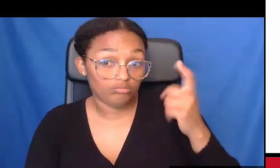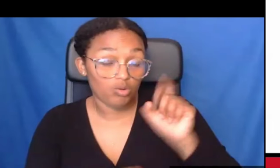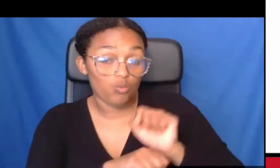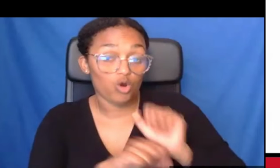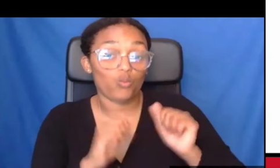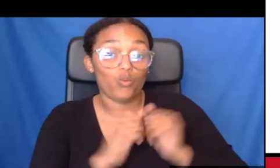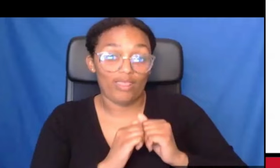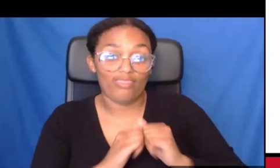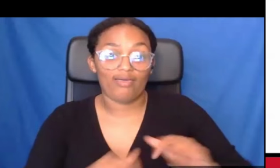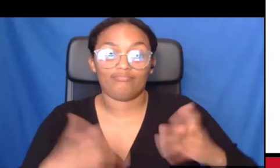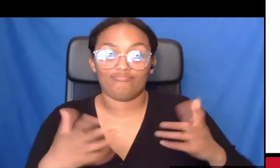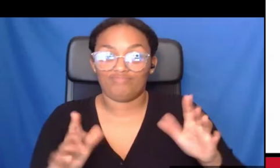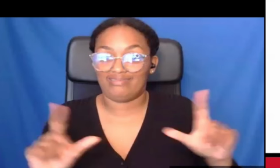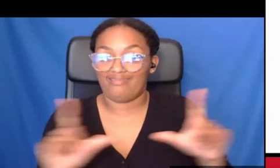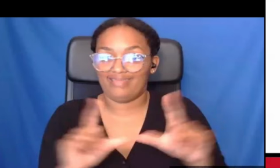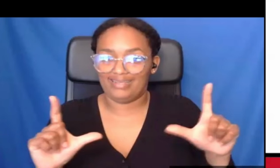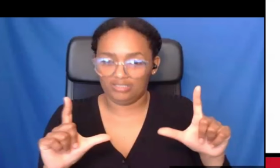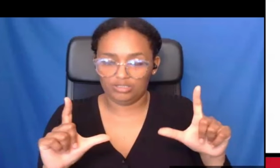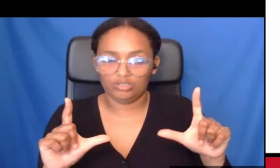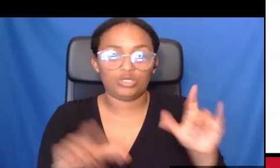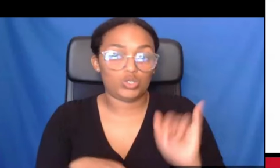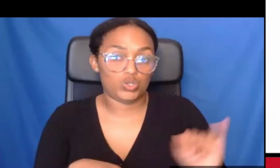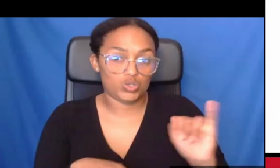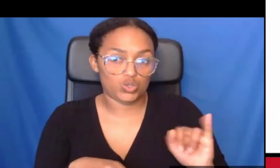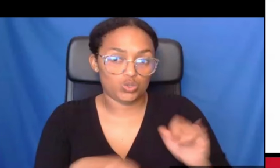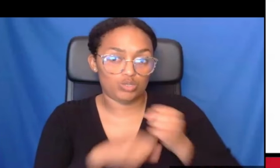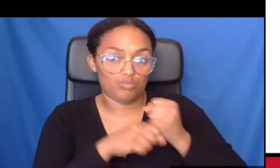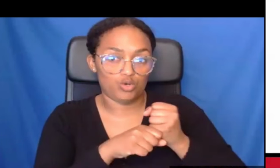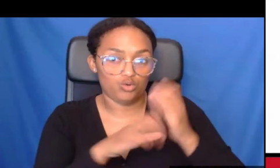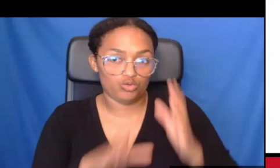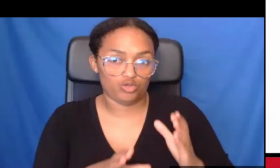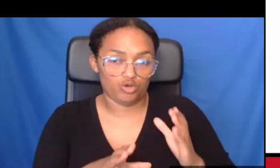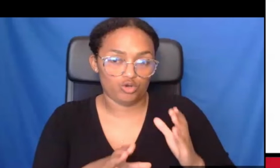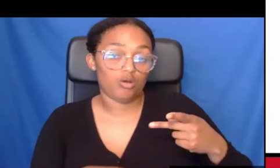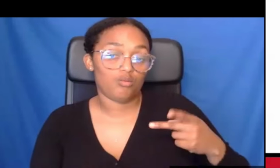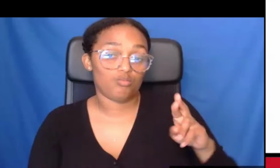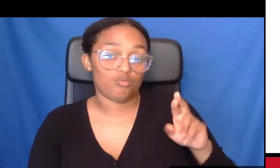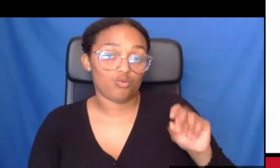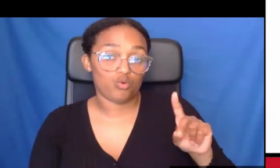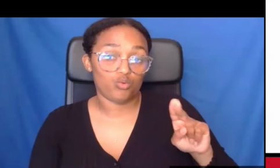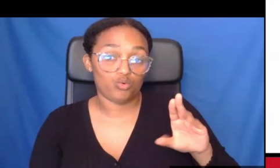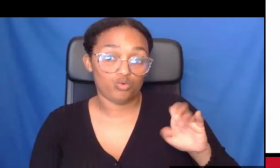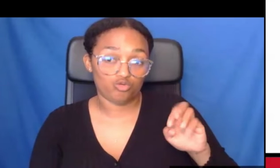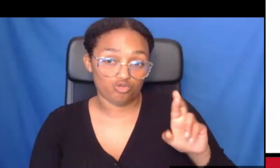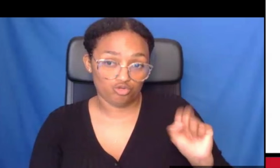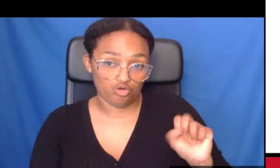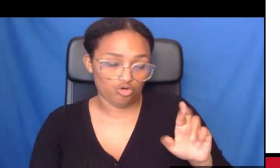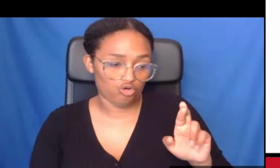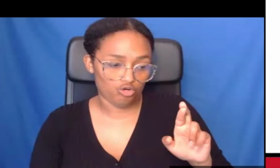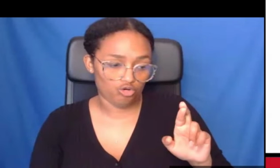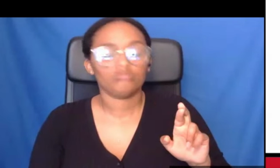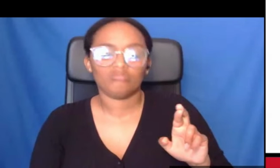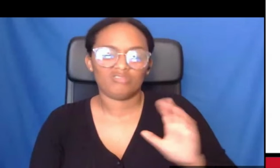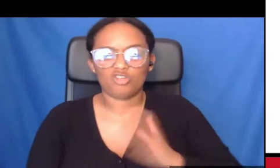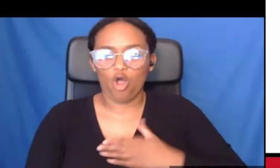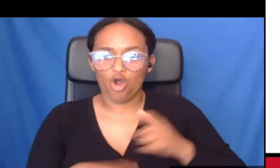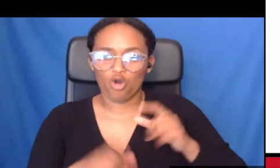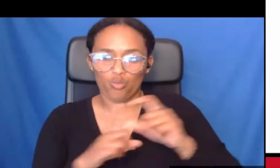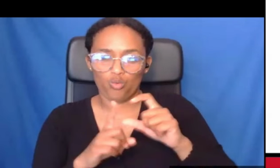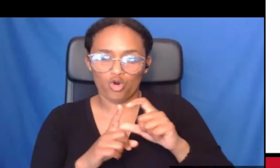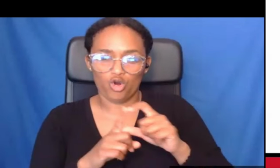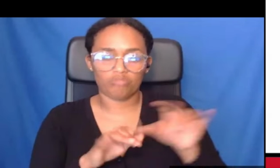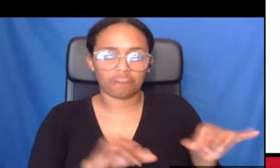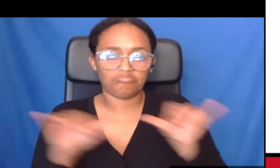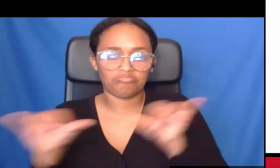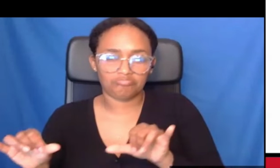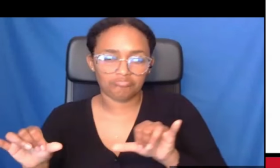licensed insurance producer, which producer is our word for agent or broker. Um, because they can